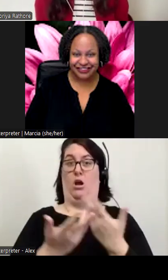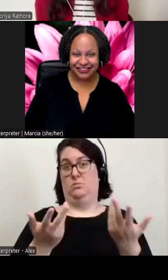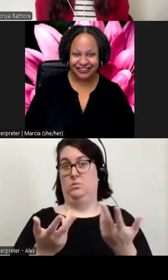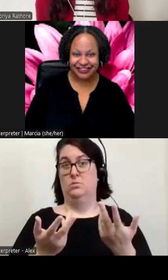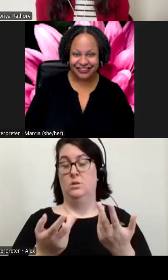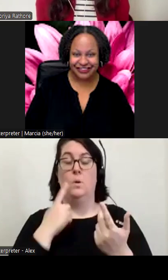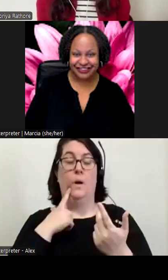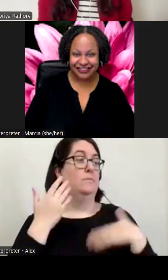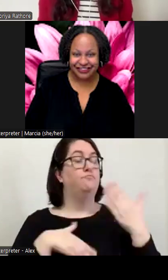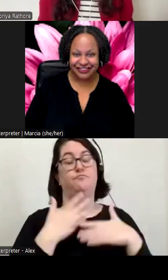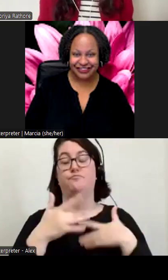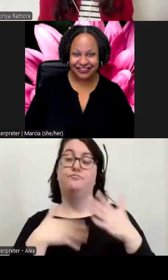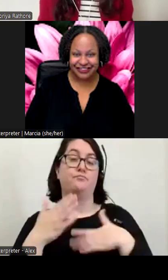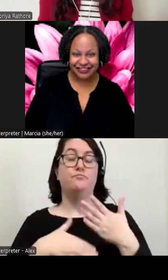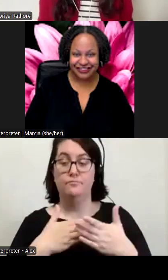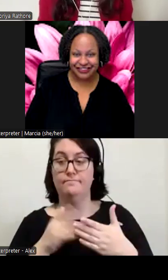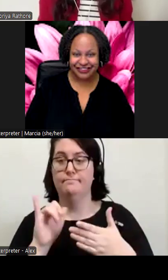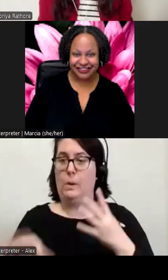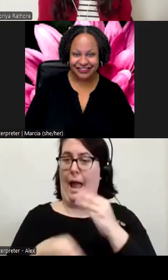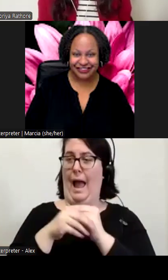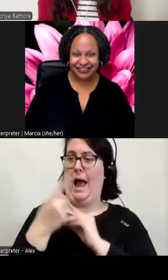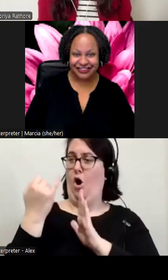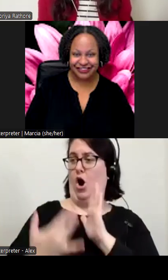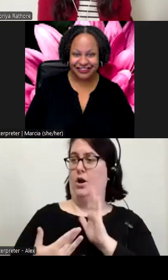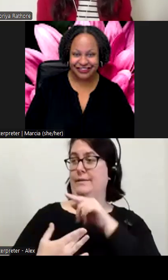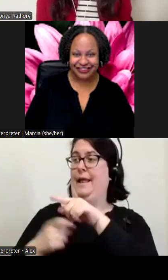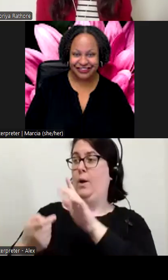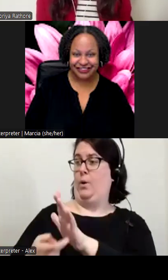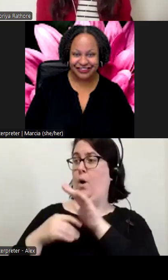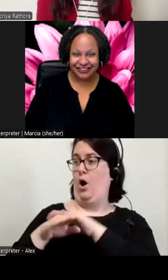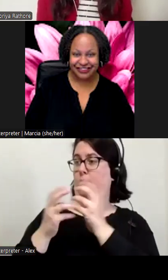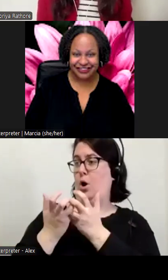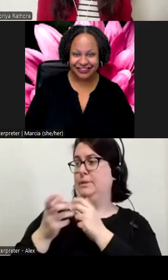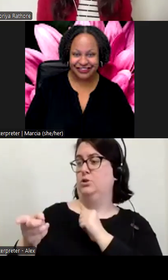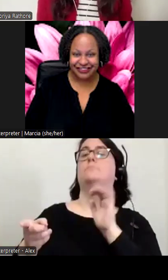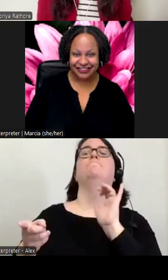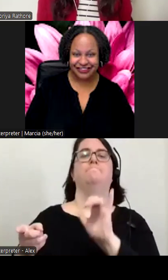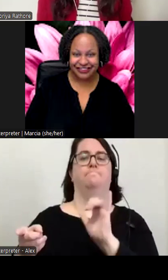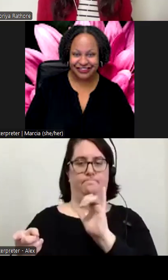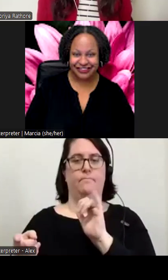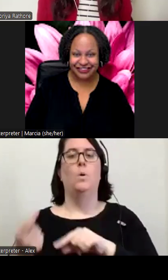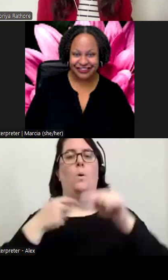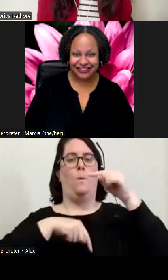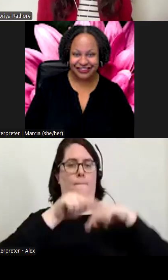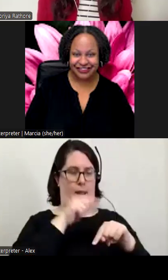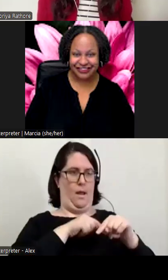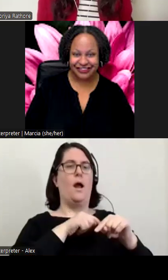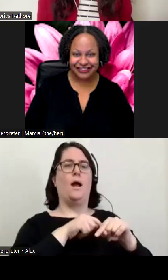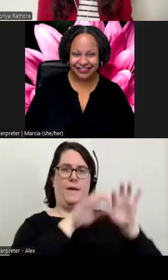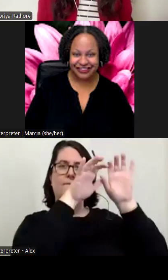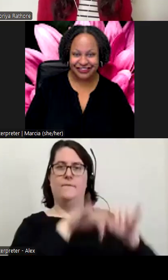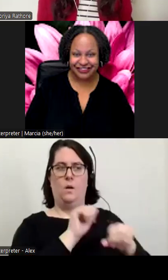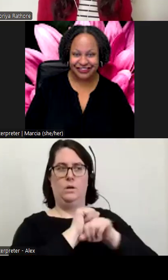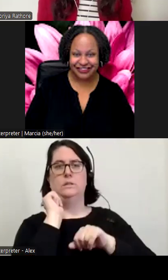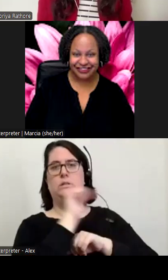add an artist, partway through your project and they require accommodations. You can actually go back into our portal and